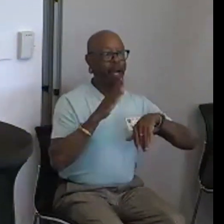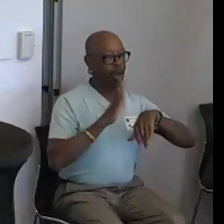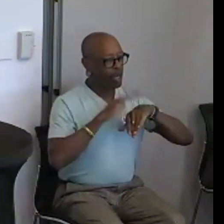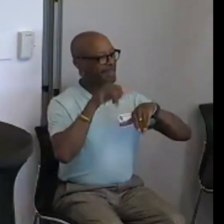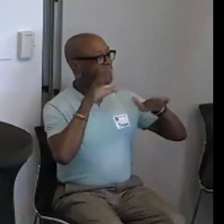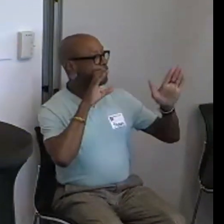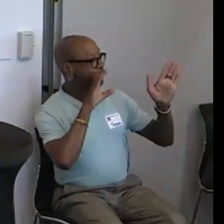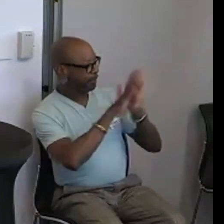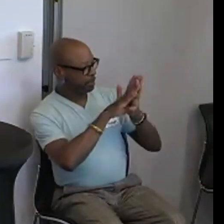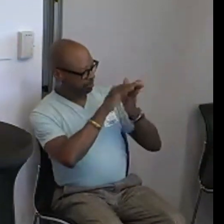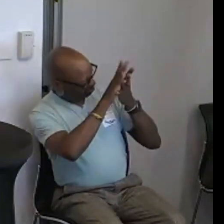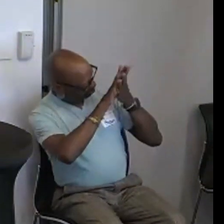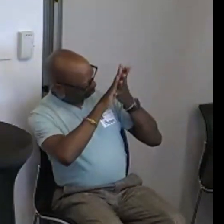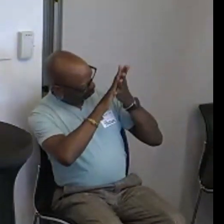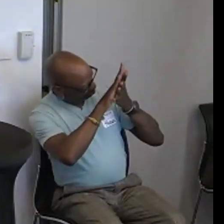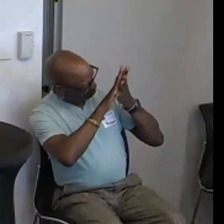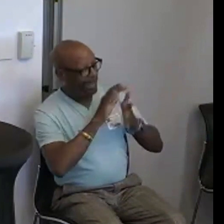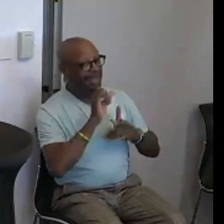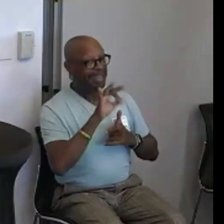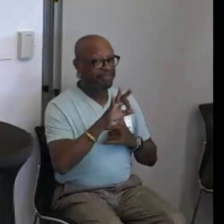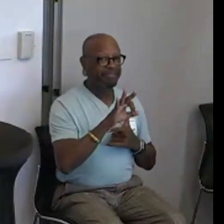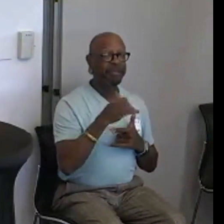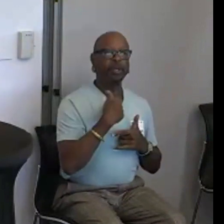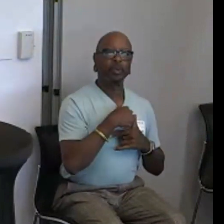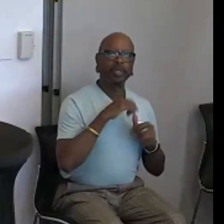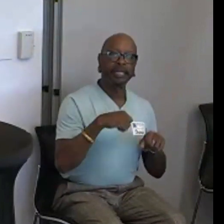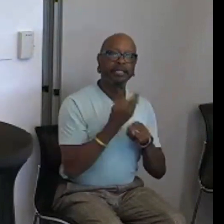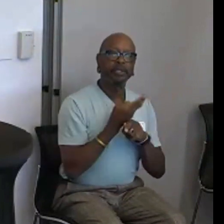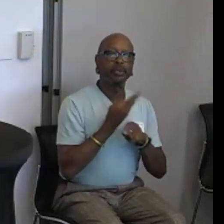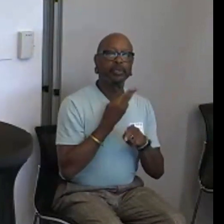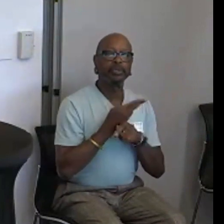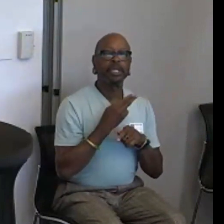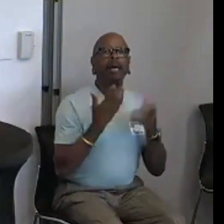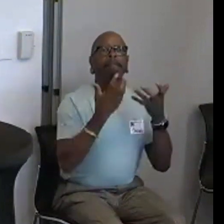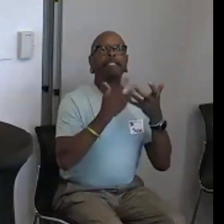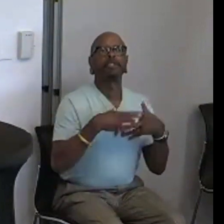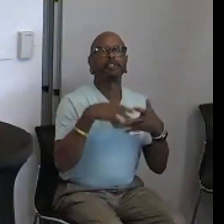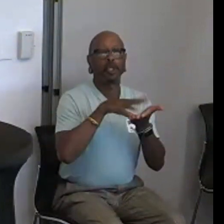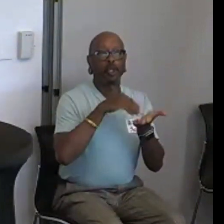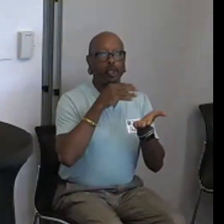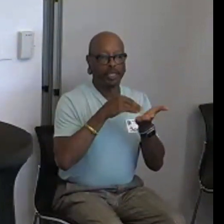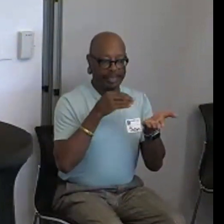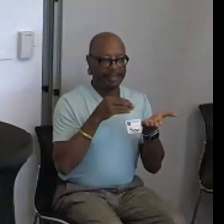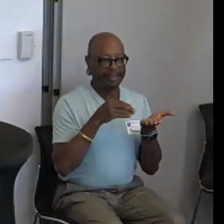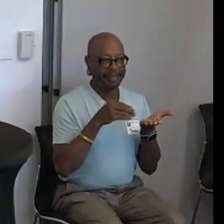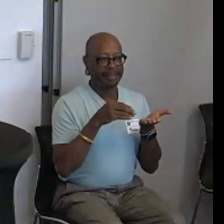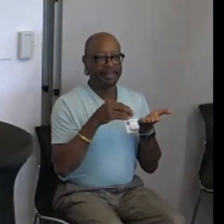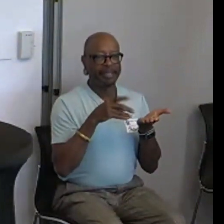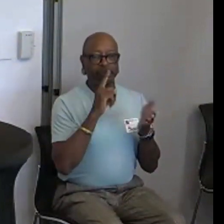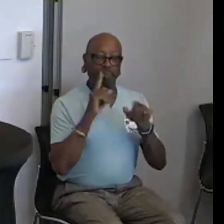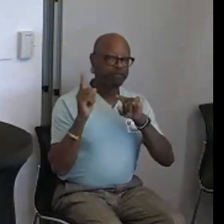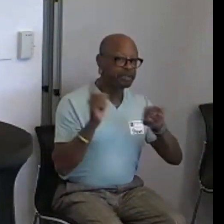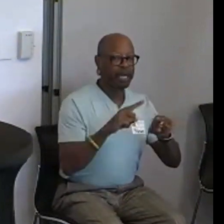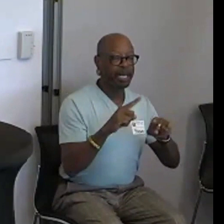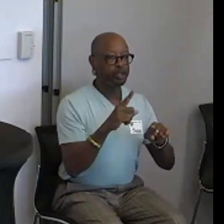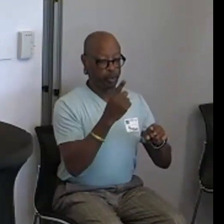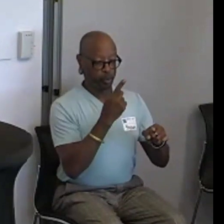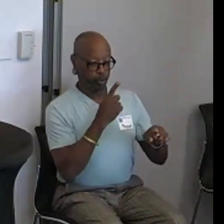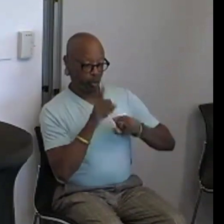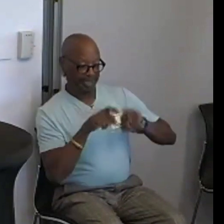image, on the tactile image. If we could use machine learning to respond to